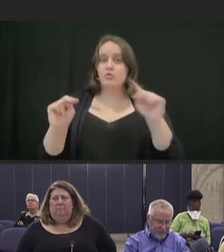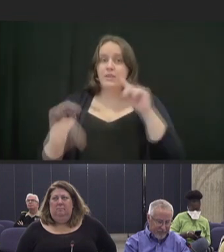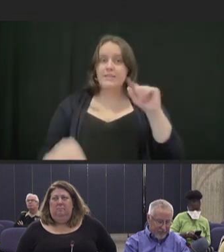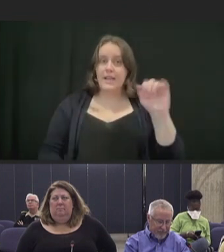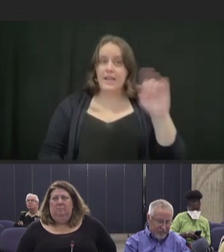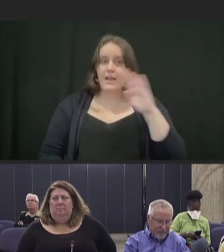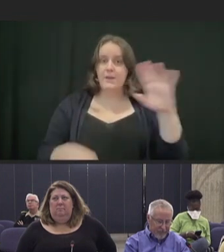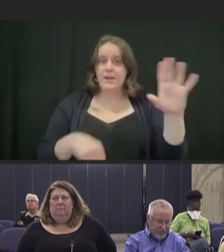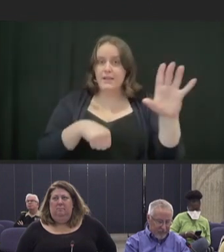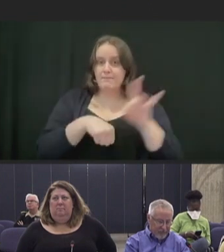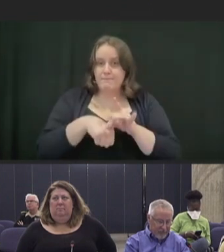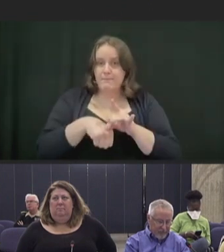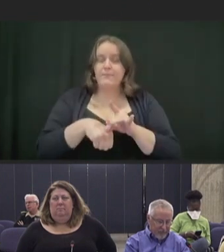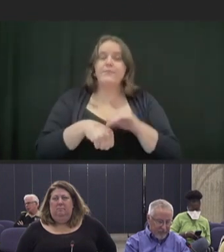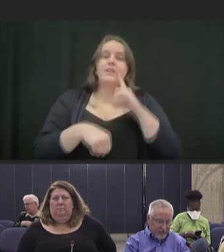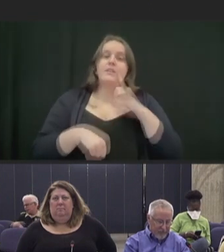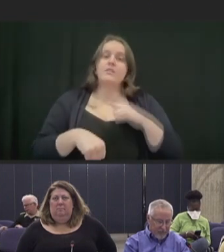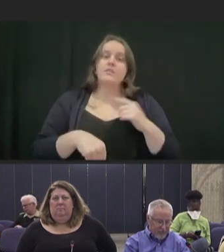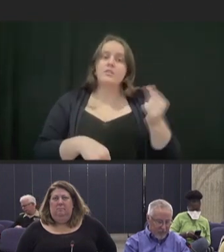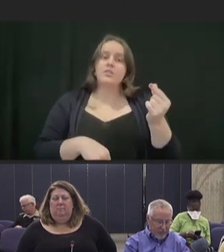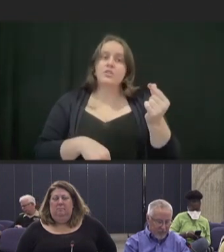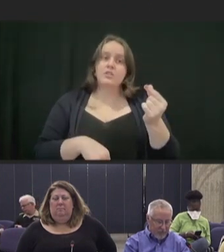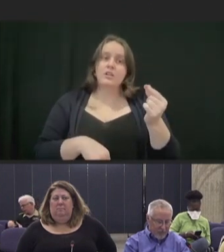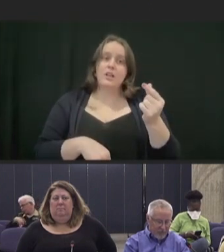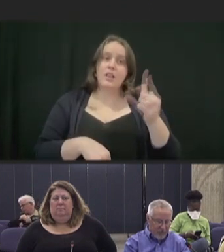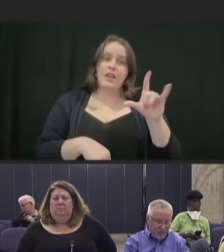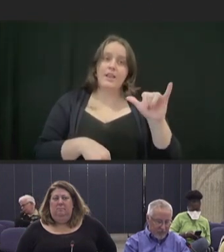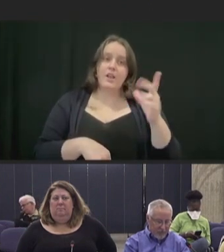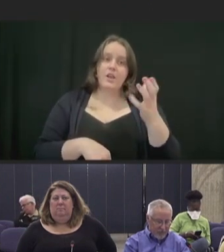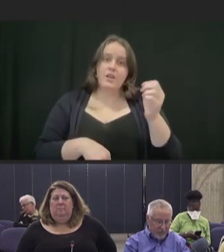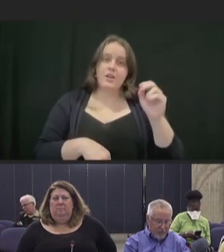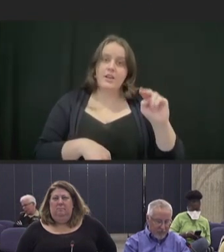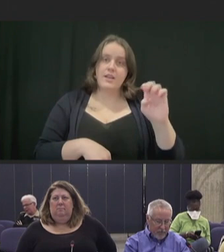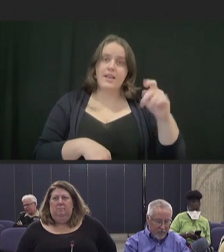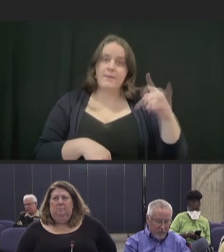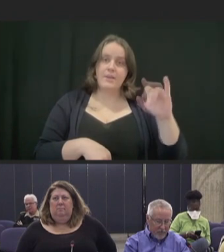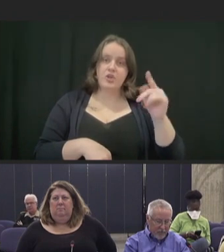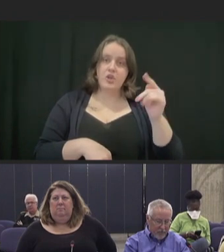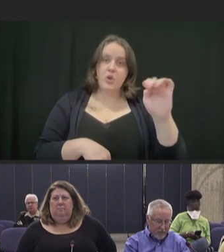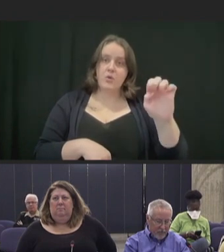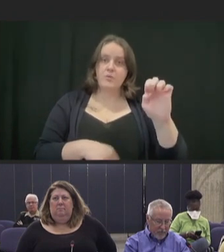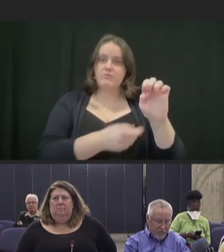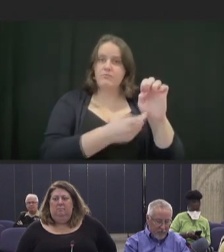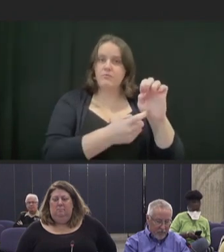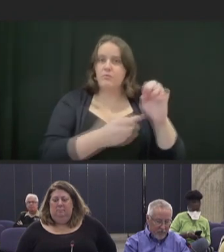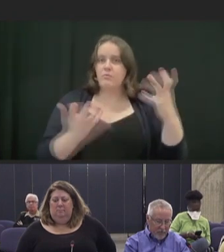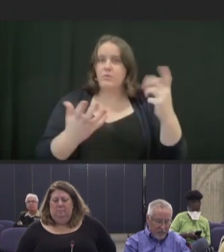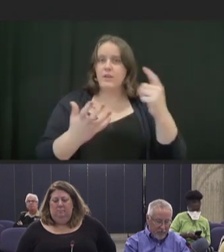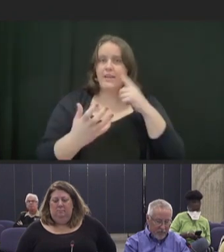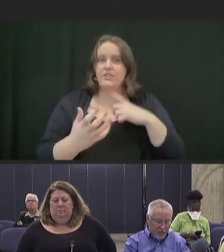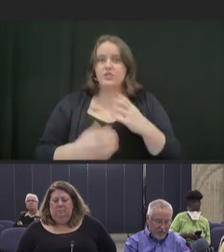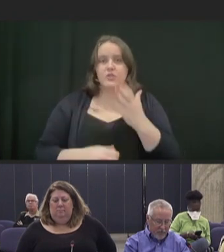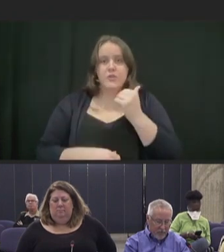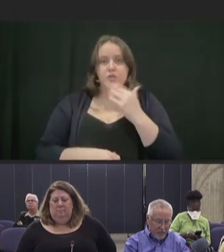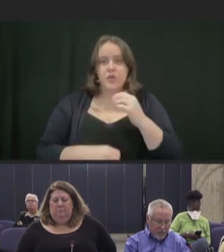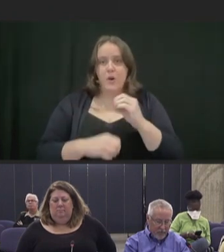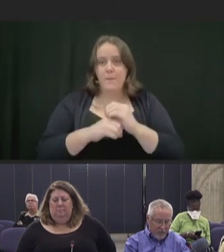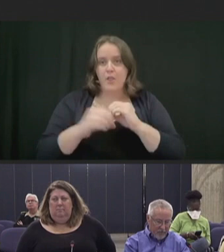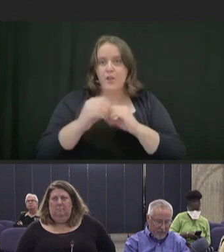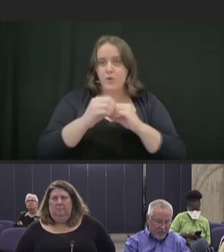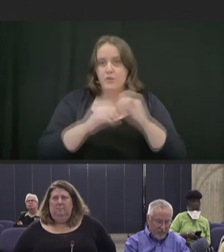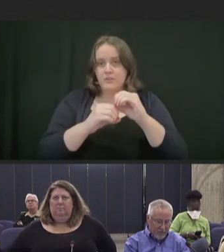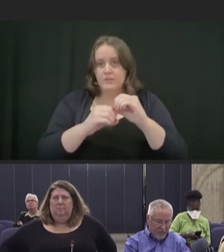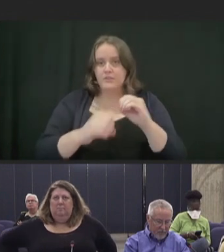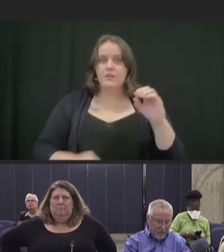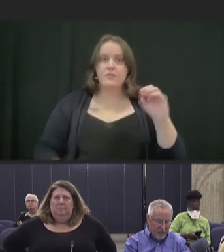glycan epitope. It's called a glycan epitope because it's basically surrounded by sugar molecules. So this structure on